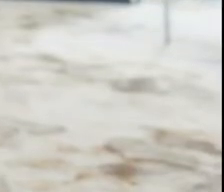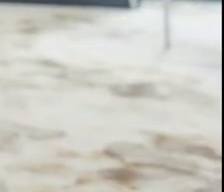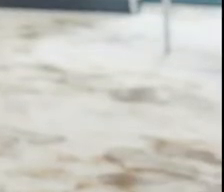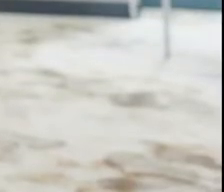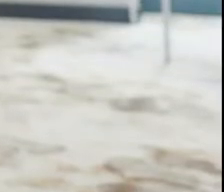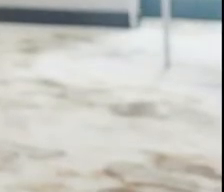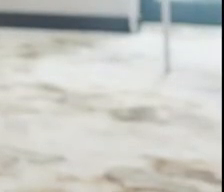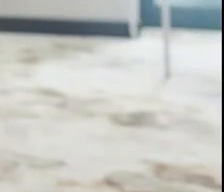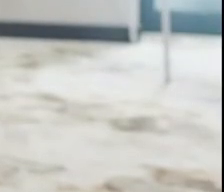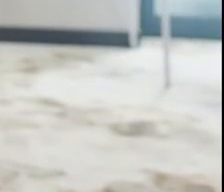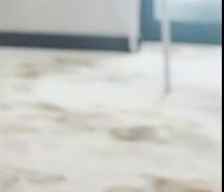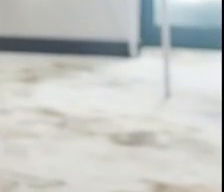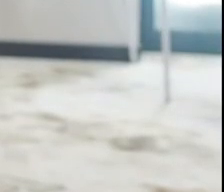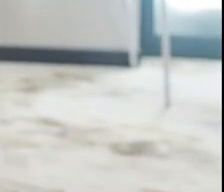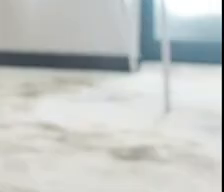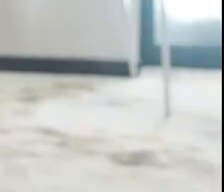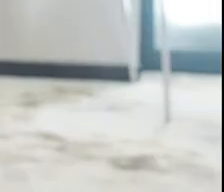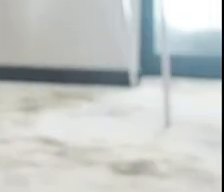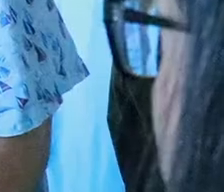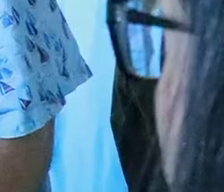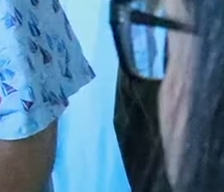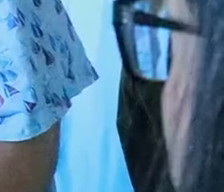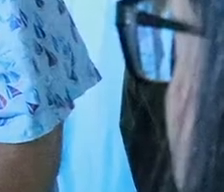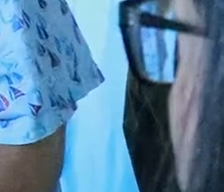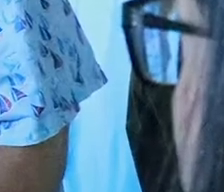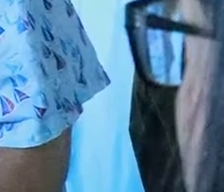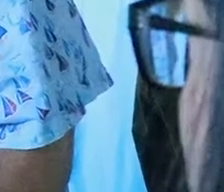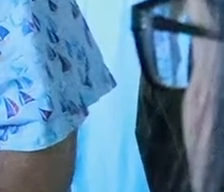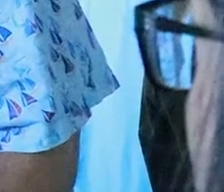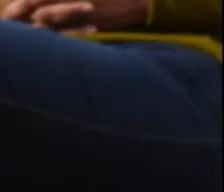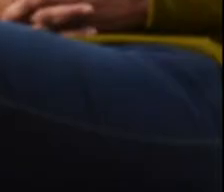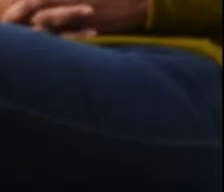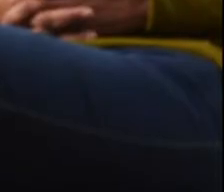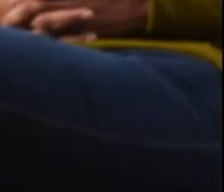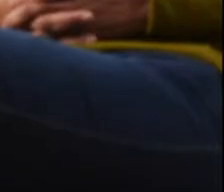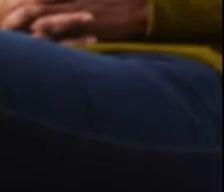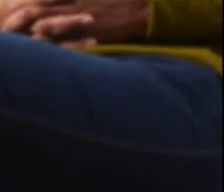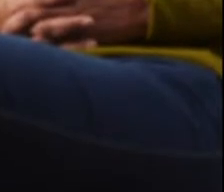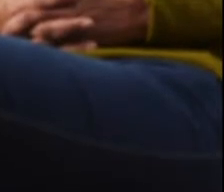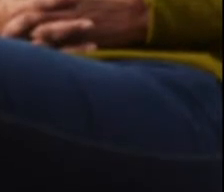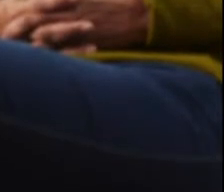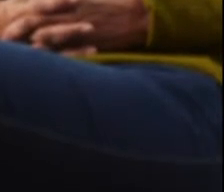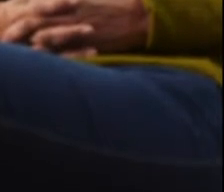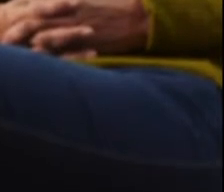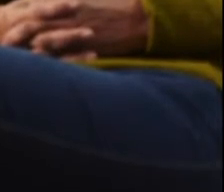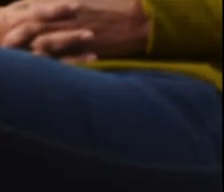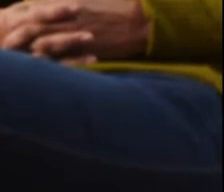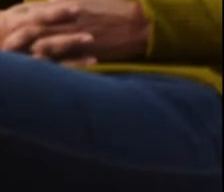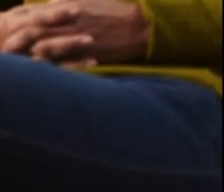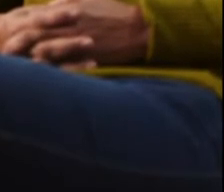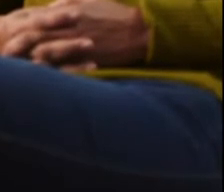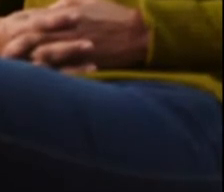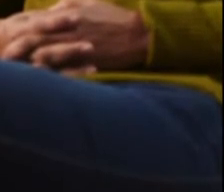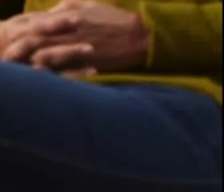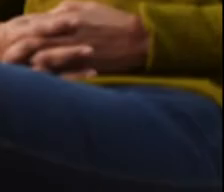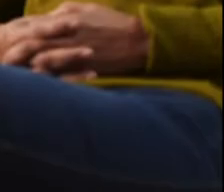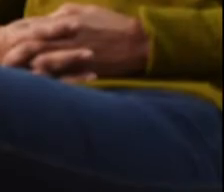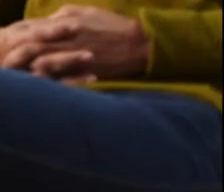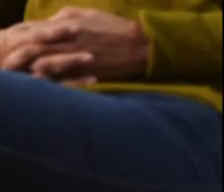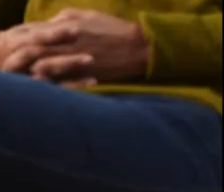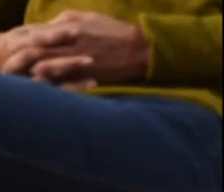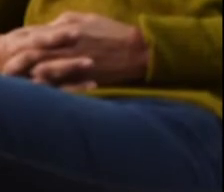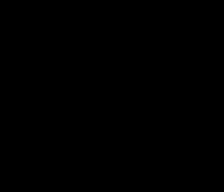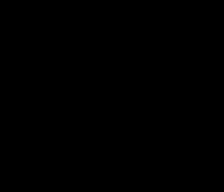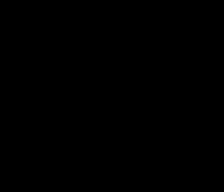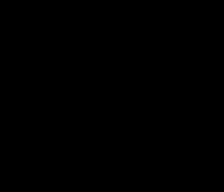support its work of fostering a lifetime of learning, promoting civic engagement, and exploring issues of national and international